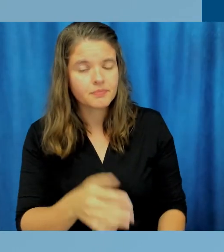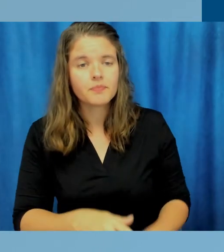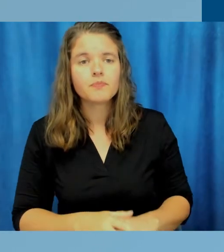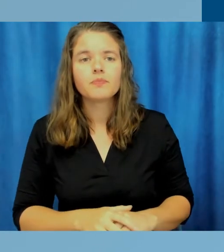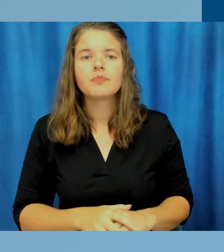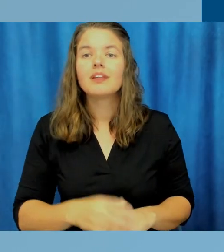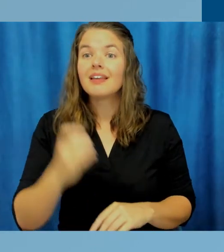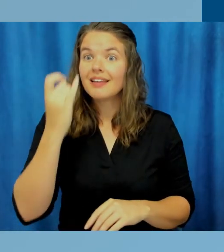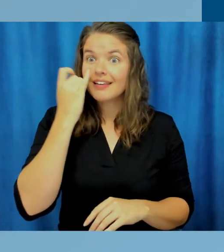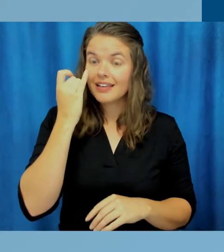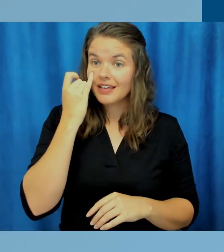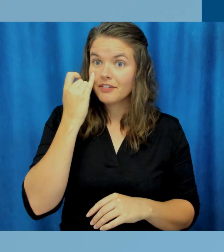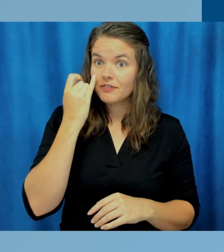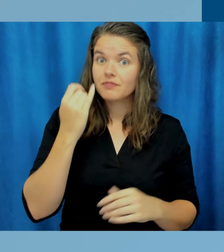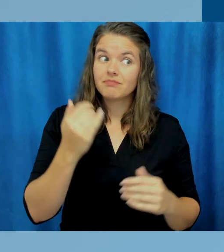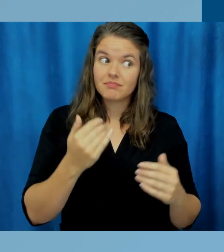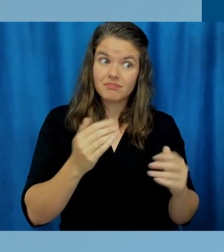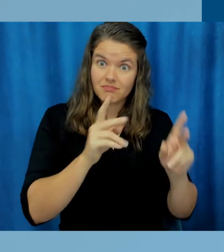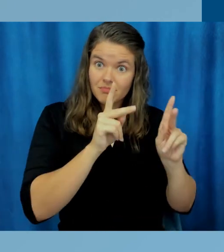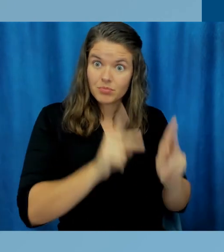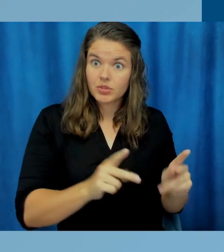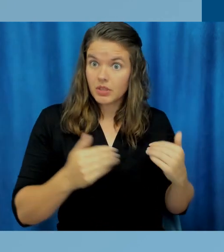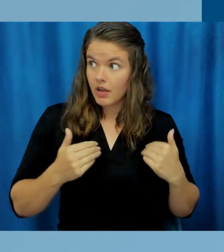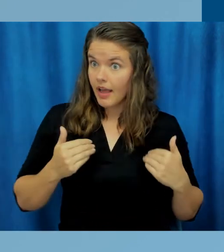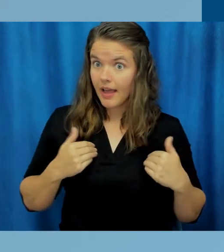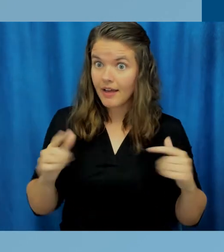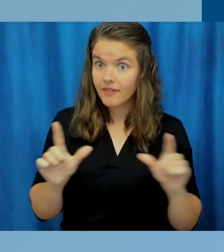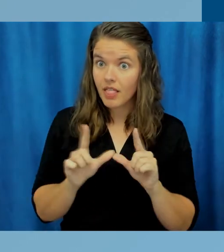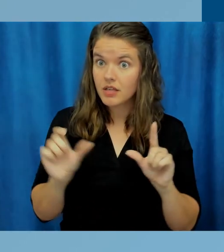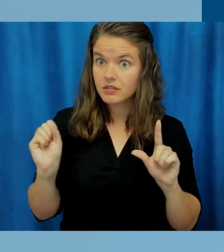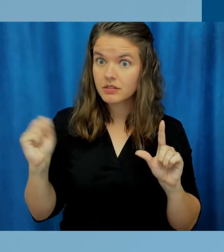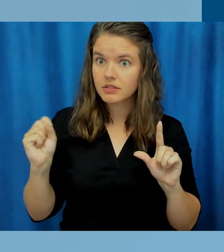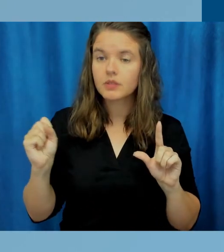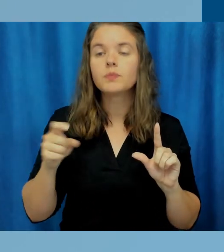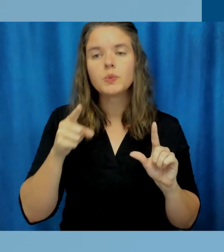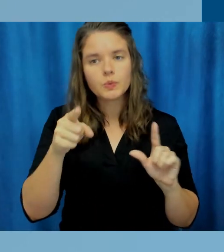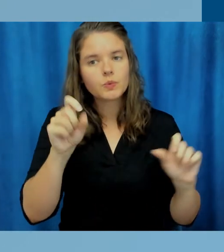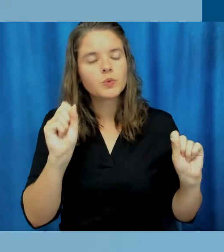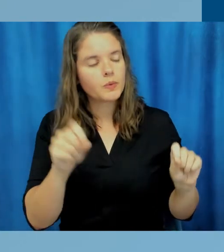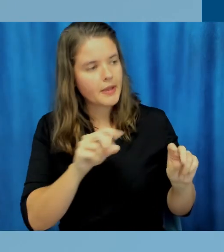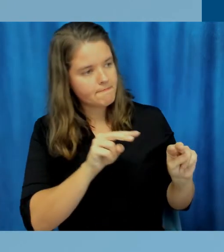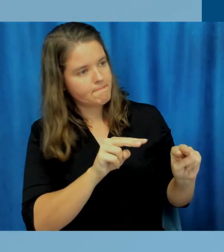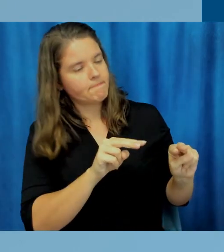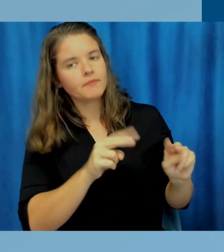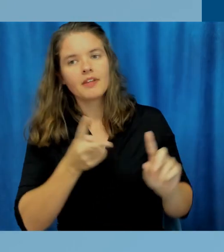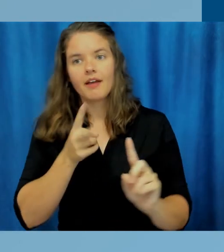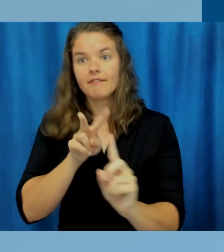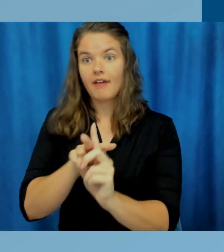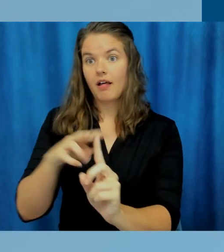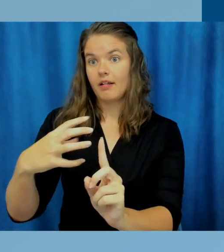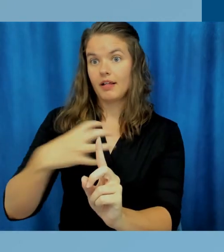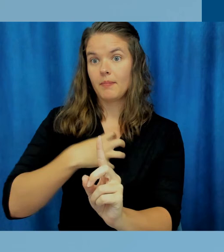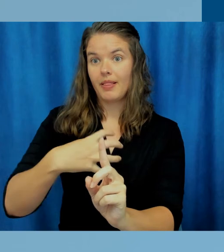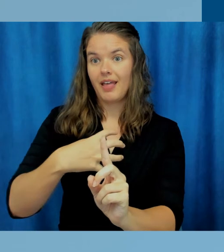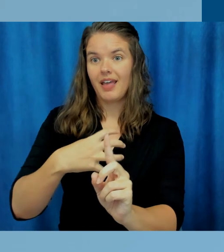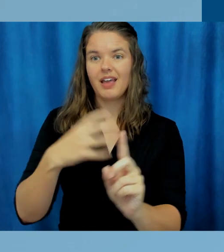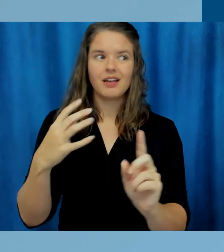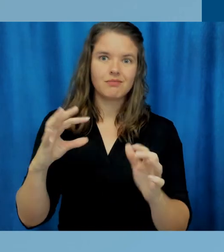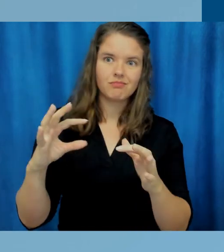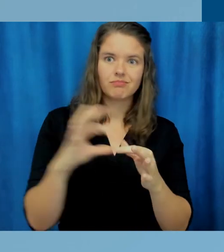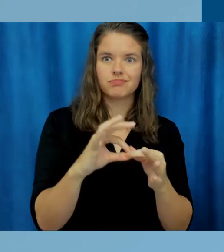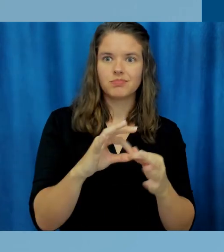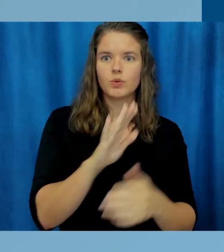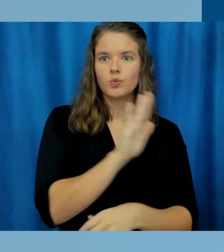And if they do hold a Rhode Island Department of Health license, you have recourse to file a complaint under that said interpreter's